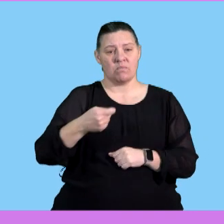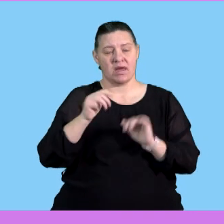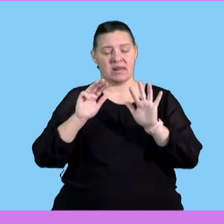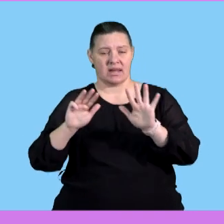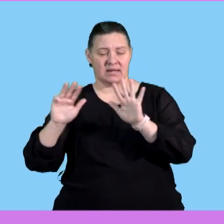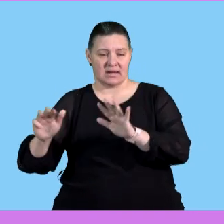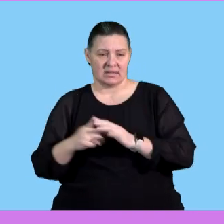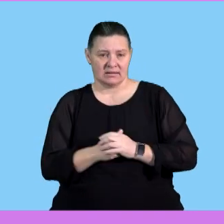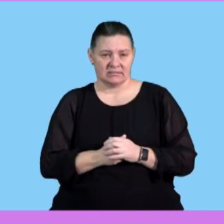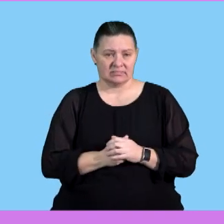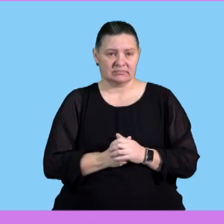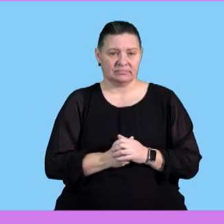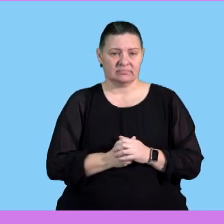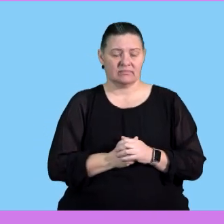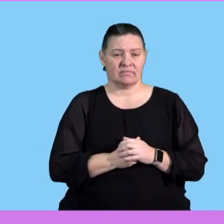10.99 plus